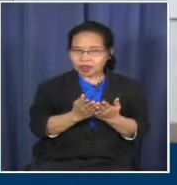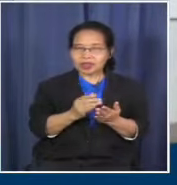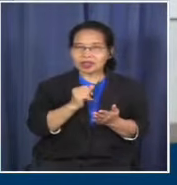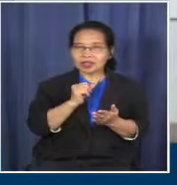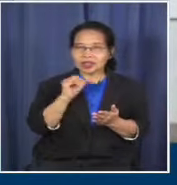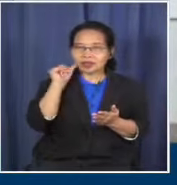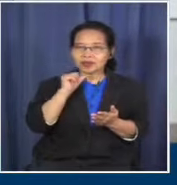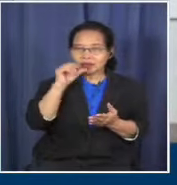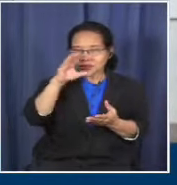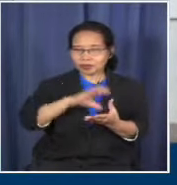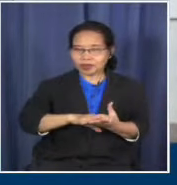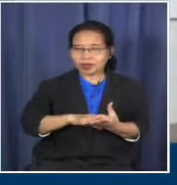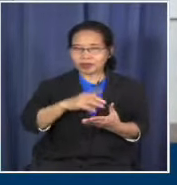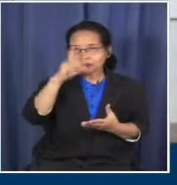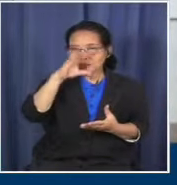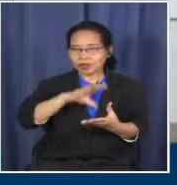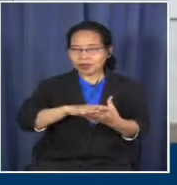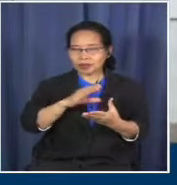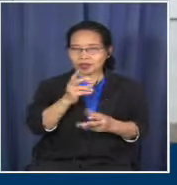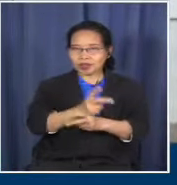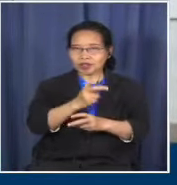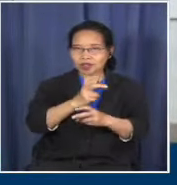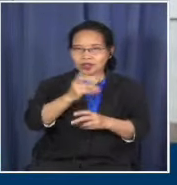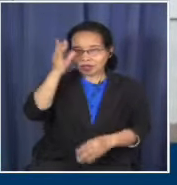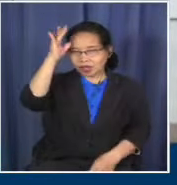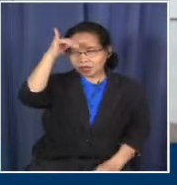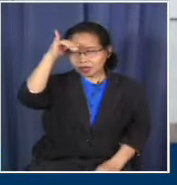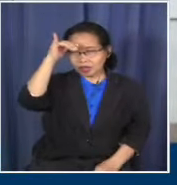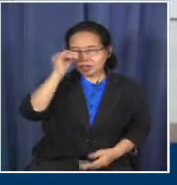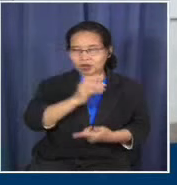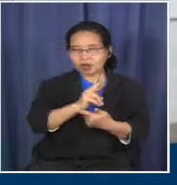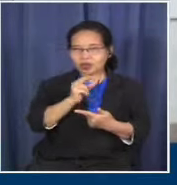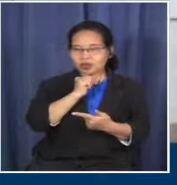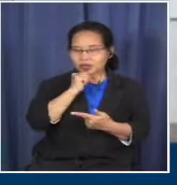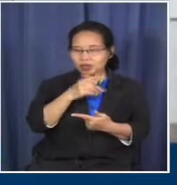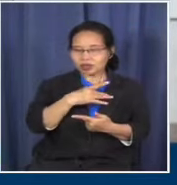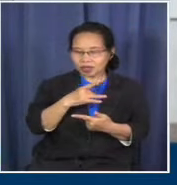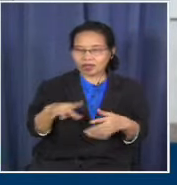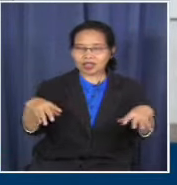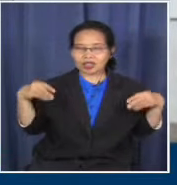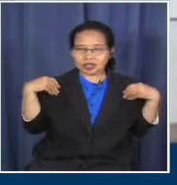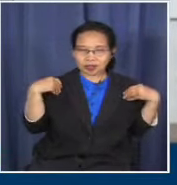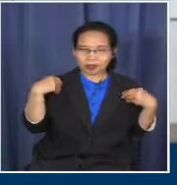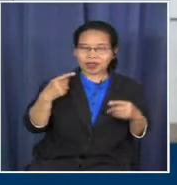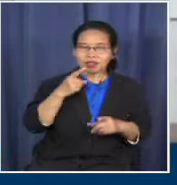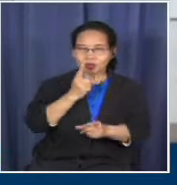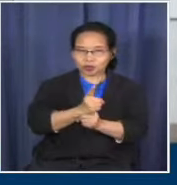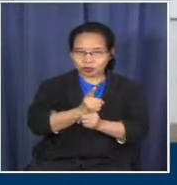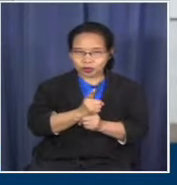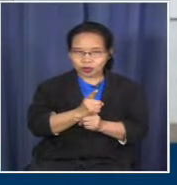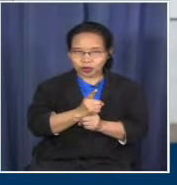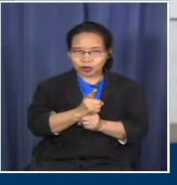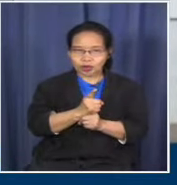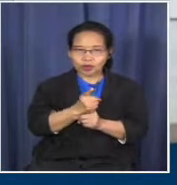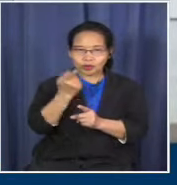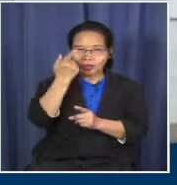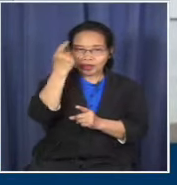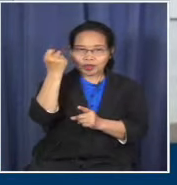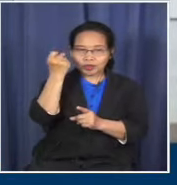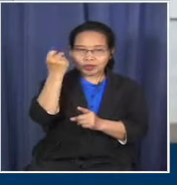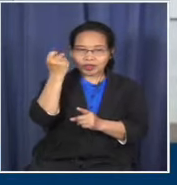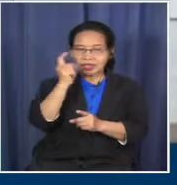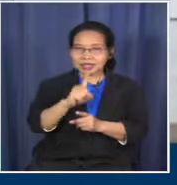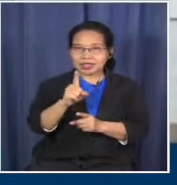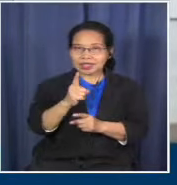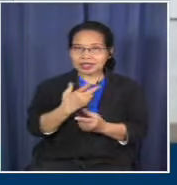in the Bible, brother? If you don't believe, you are hard-headed, or you don't want to accept the